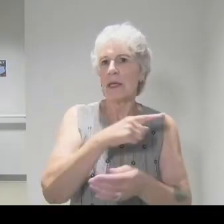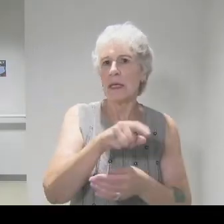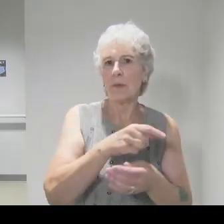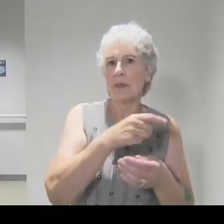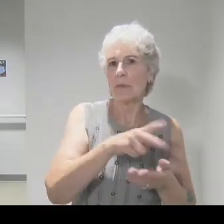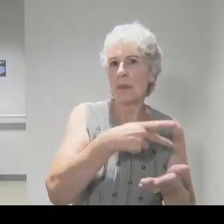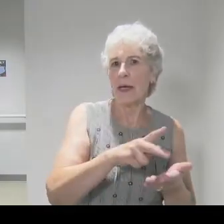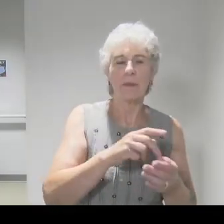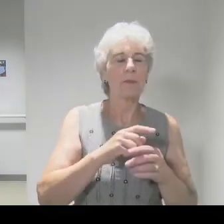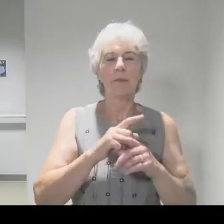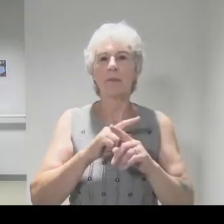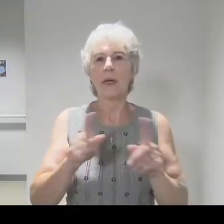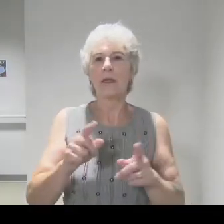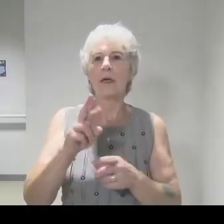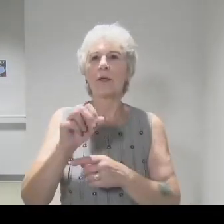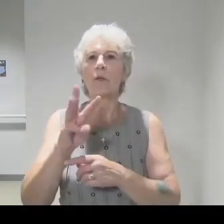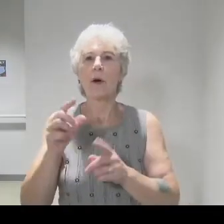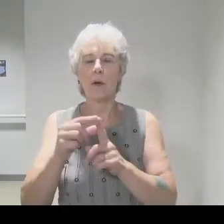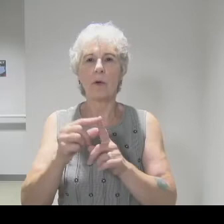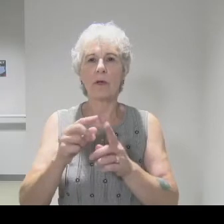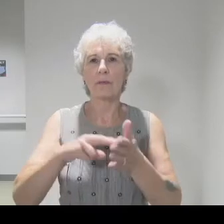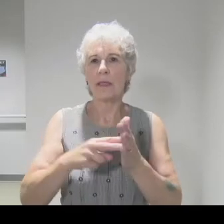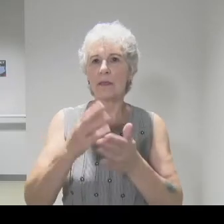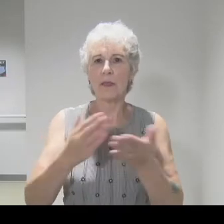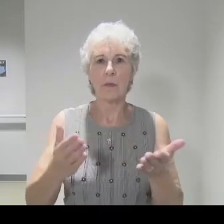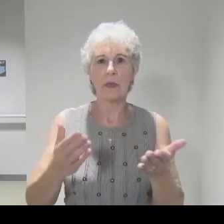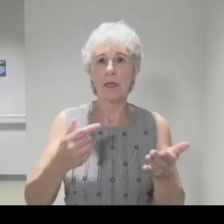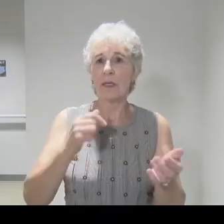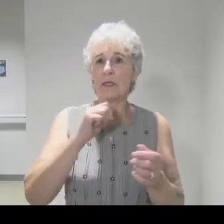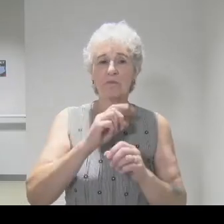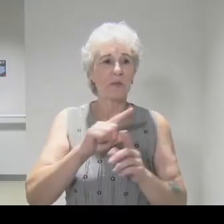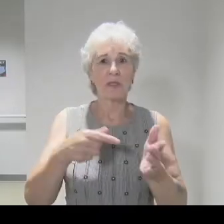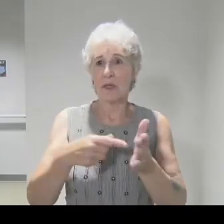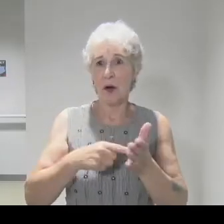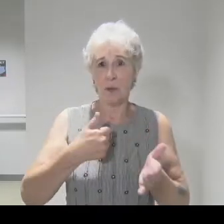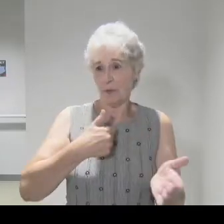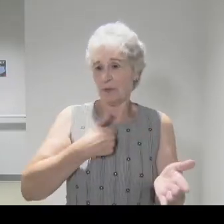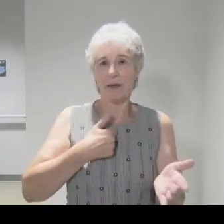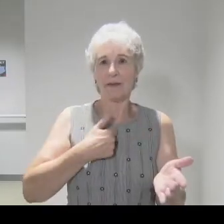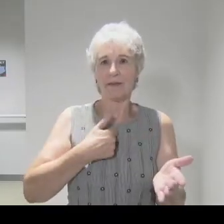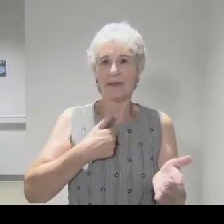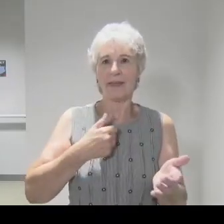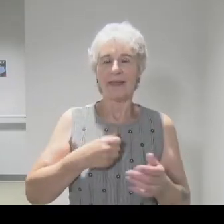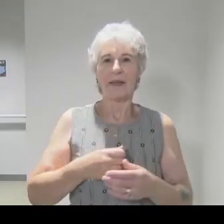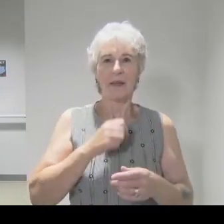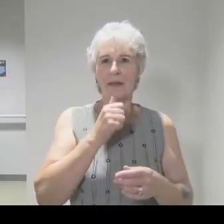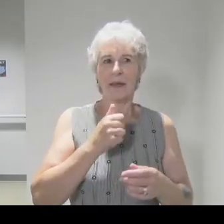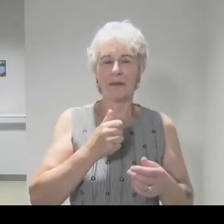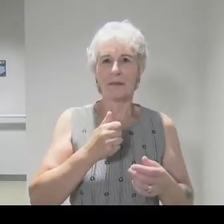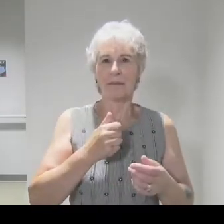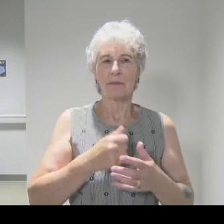But the raw word means someone who doesn't have ownership of their life. They are an unwilling